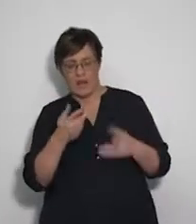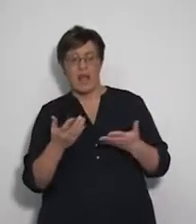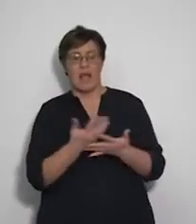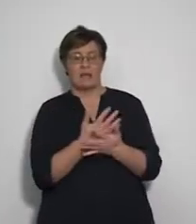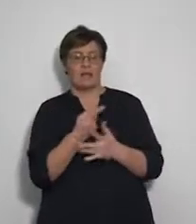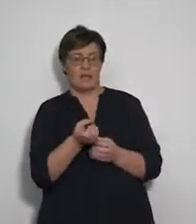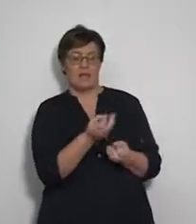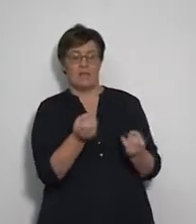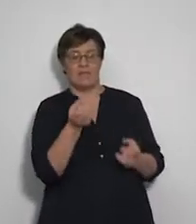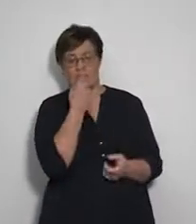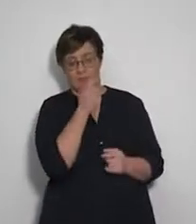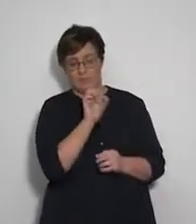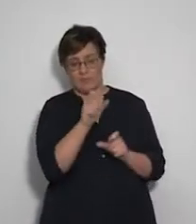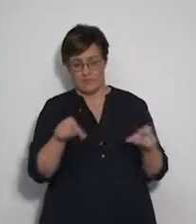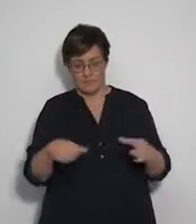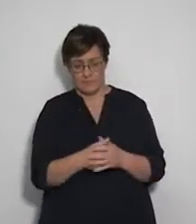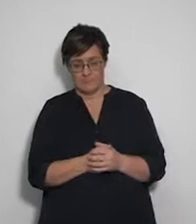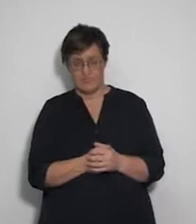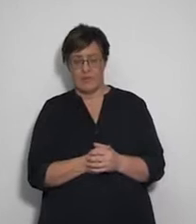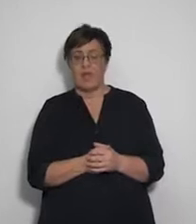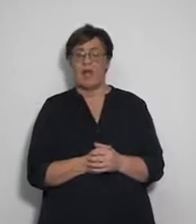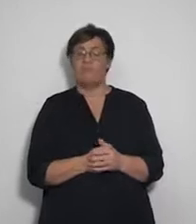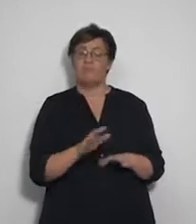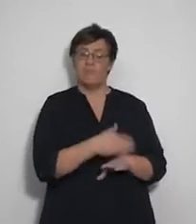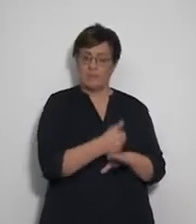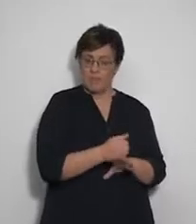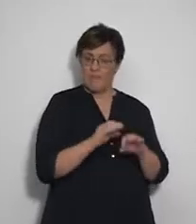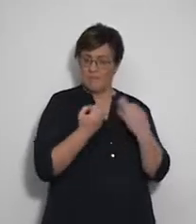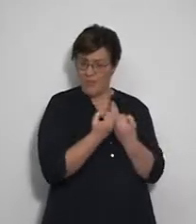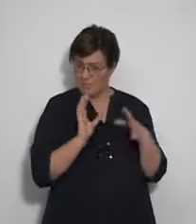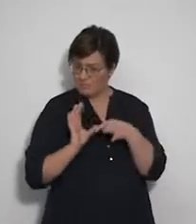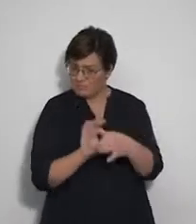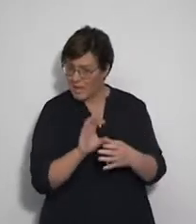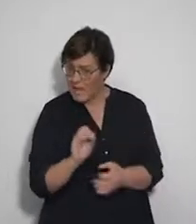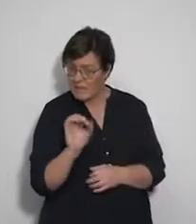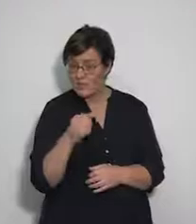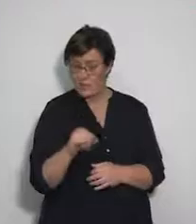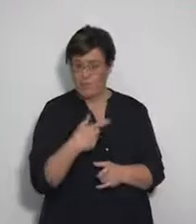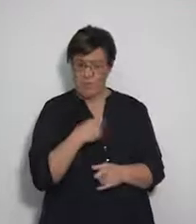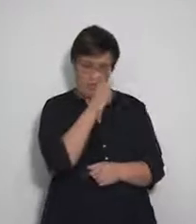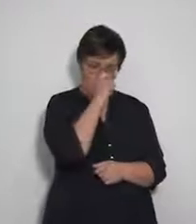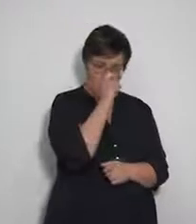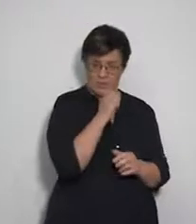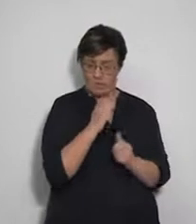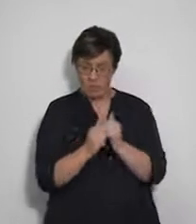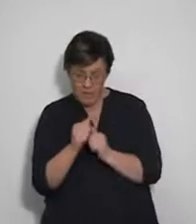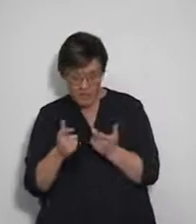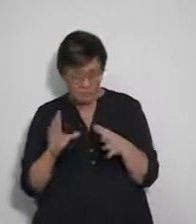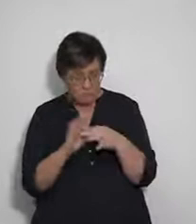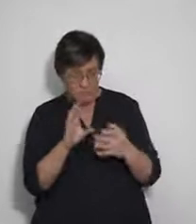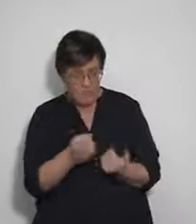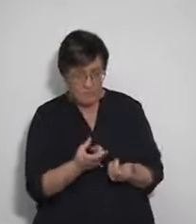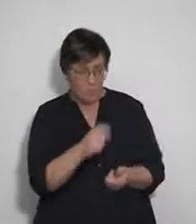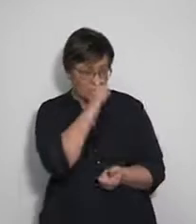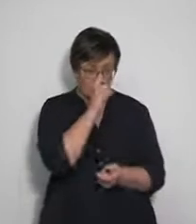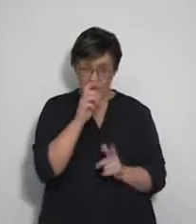treatment that we administer to people. Establishing family relations. So again, in terms of siblings as well as individuals